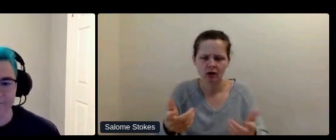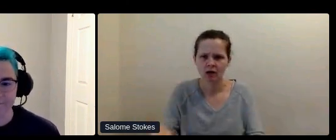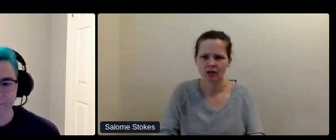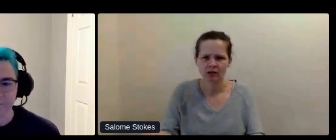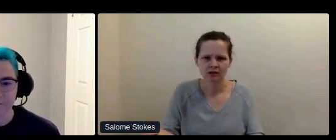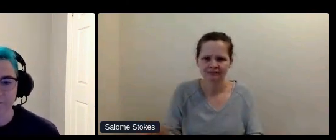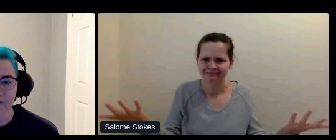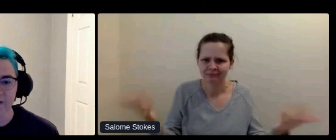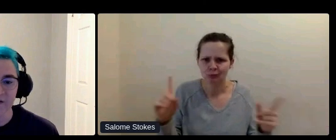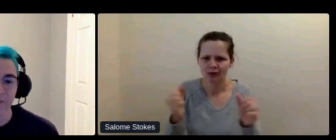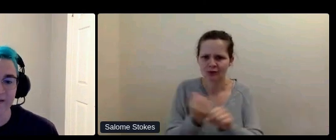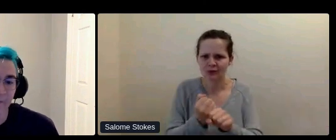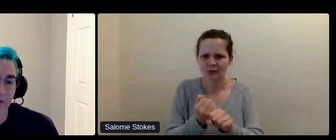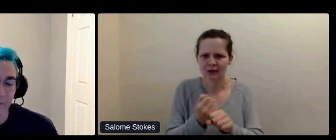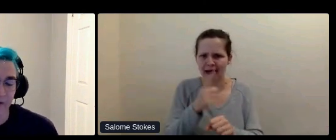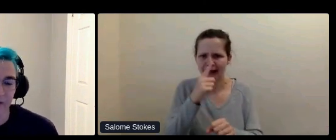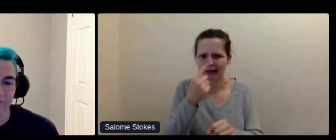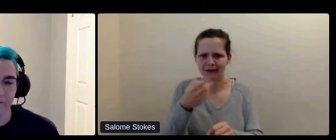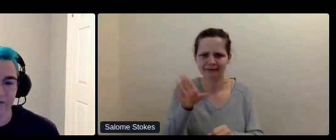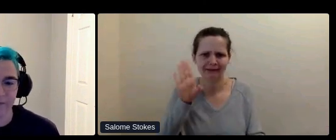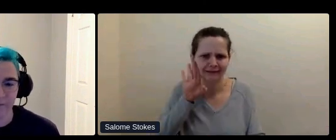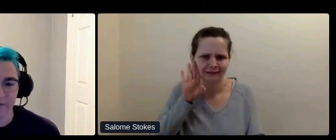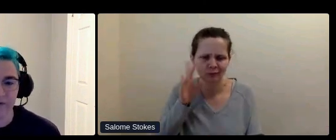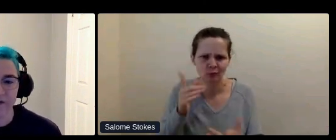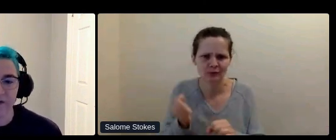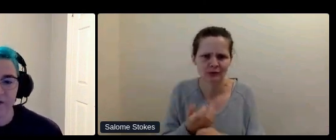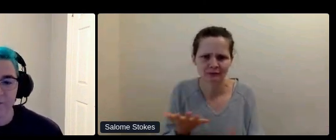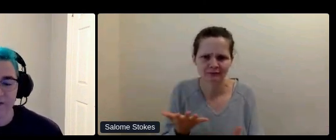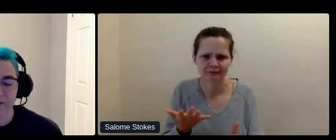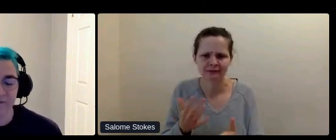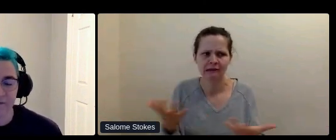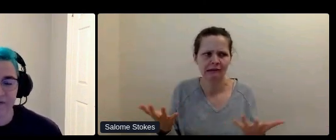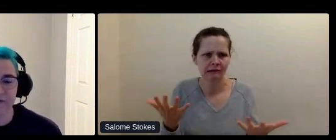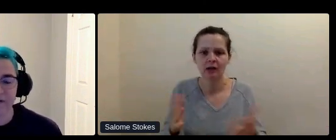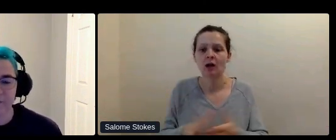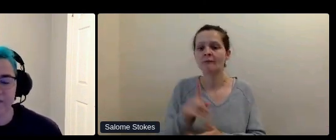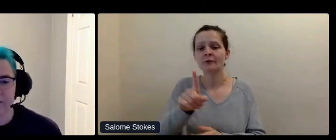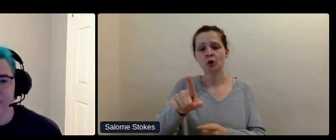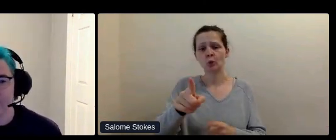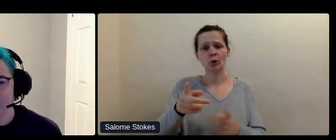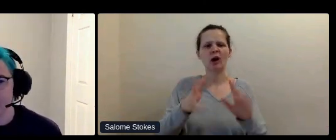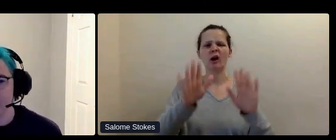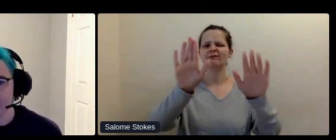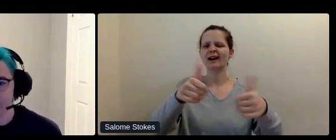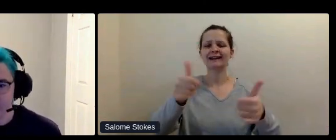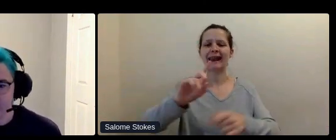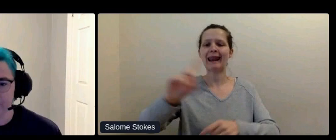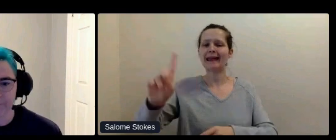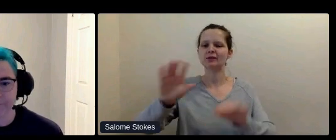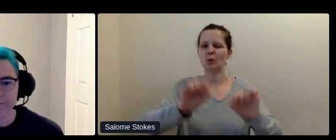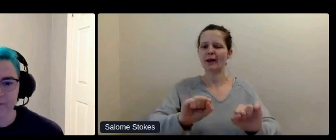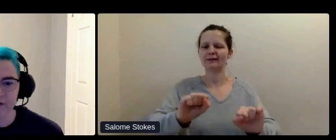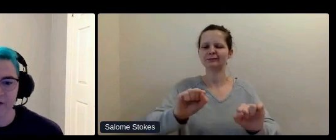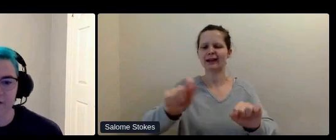progress. This would be a temporary barrier for most people, but some folks experience the game that way all the